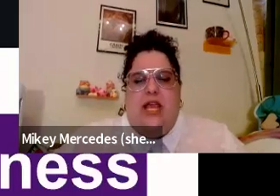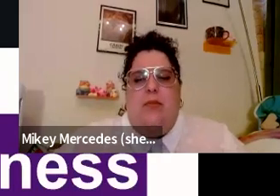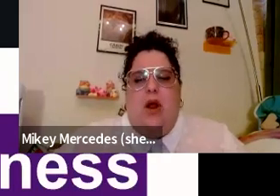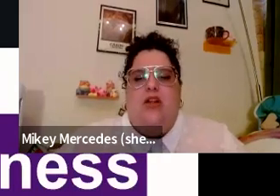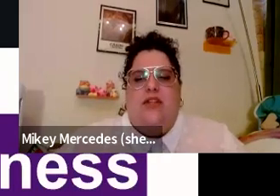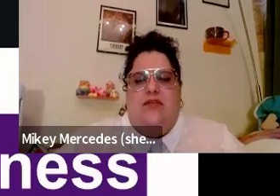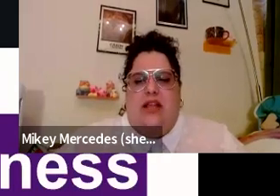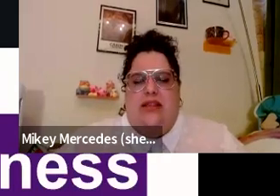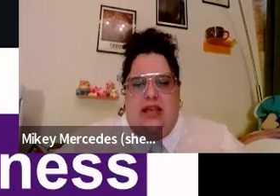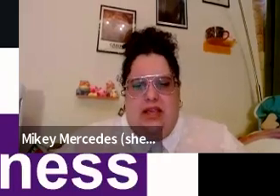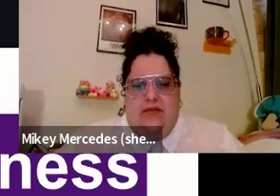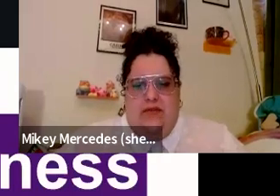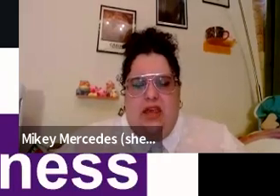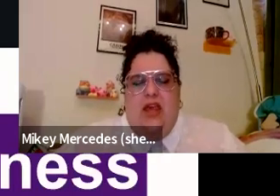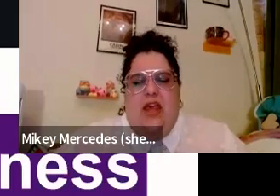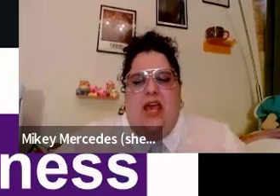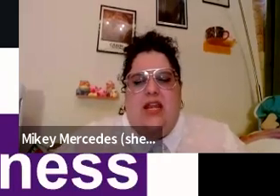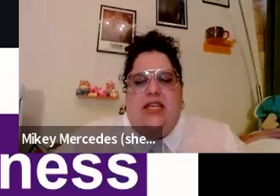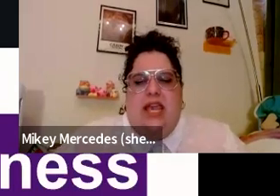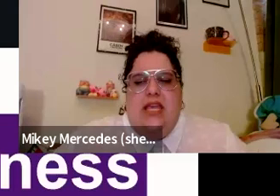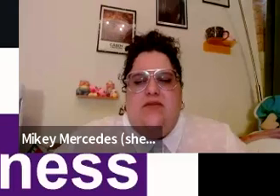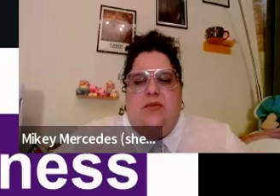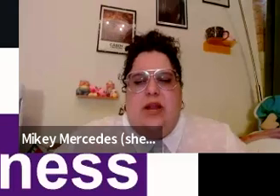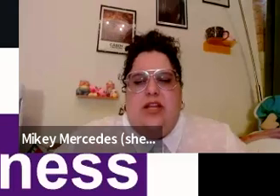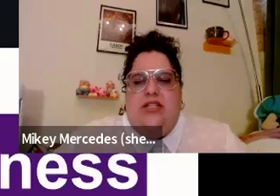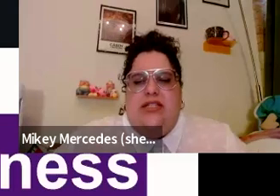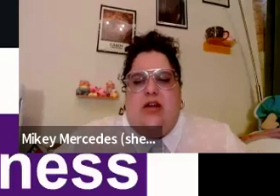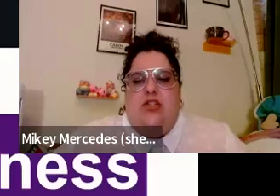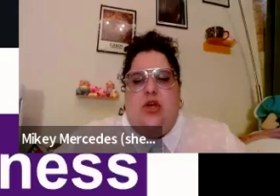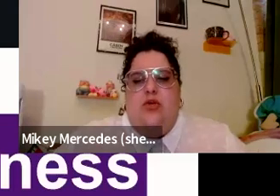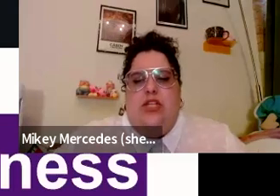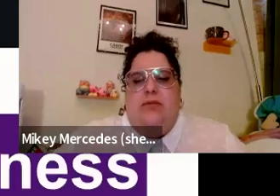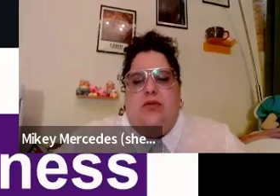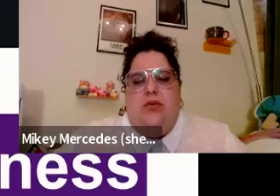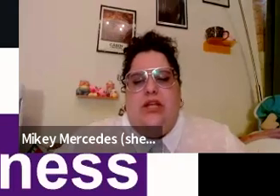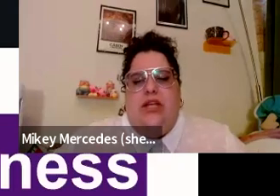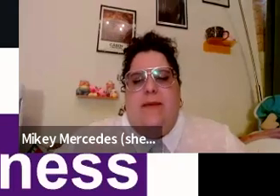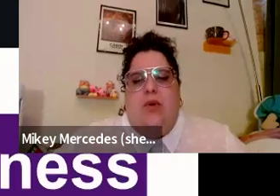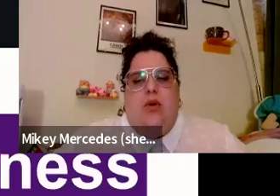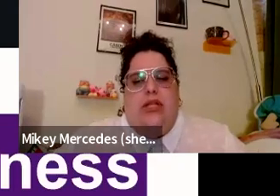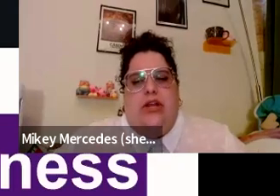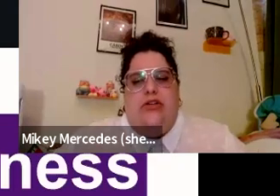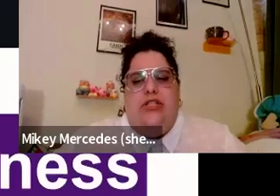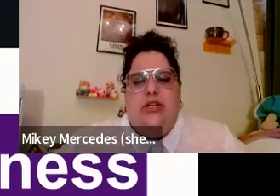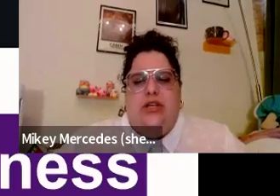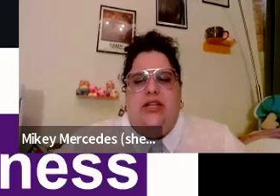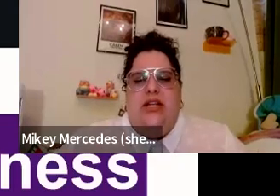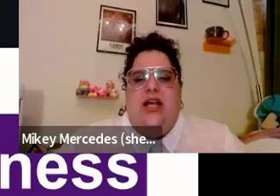the first excerpt contains a discussion about workplace discrimination.